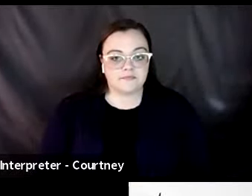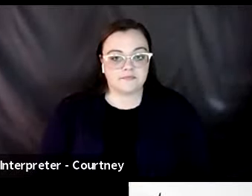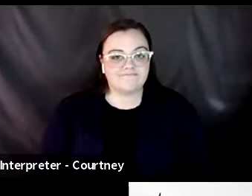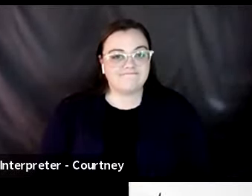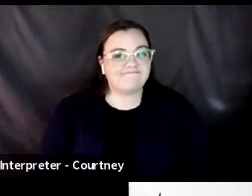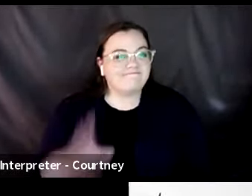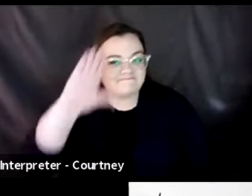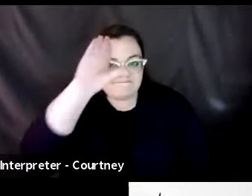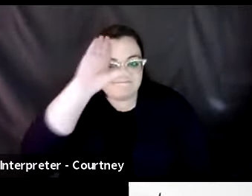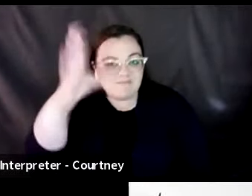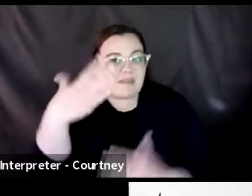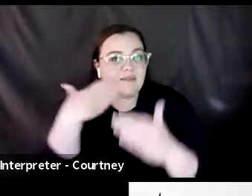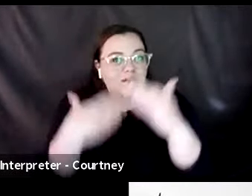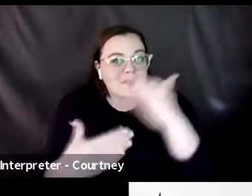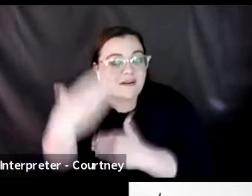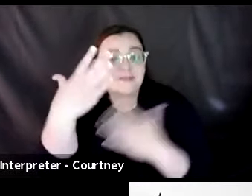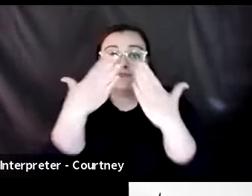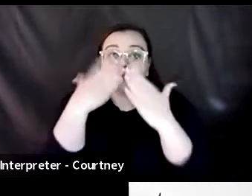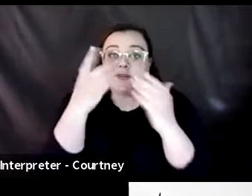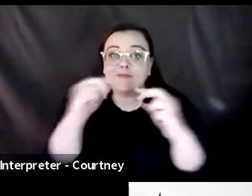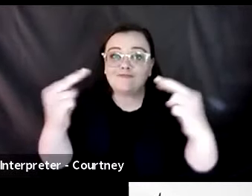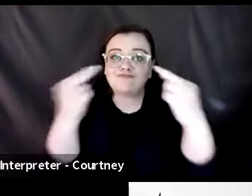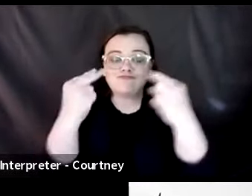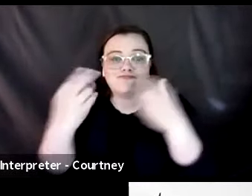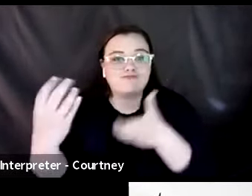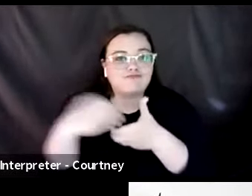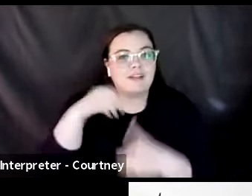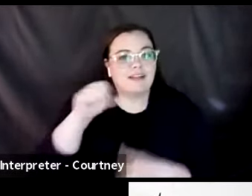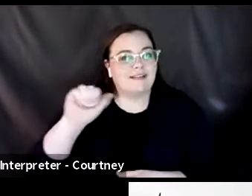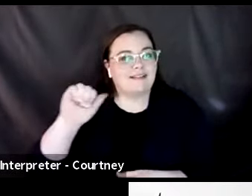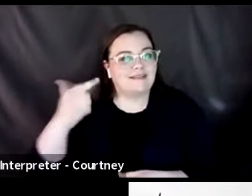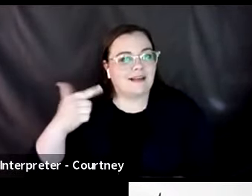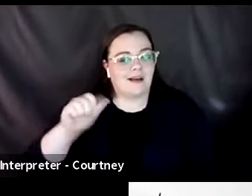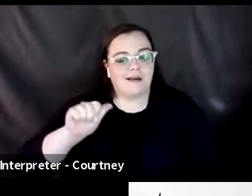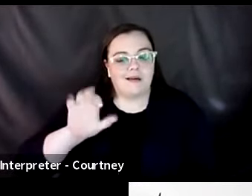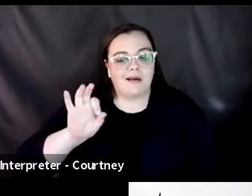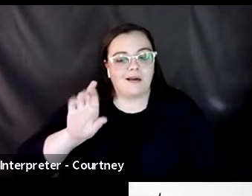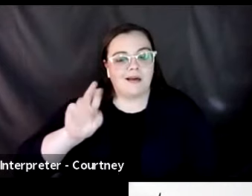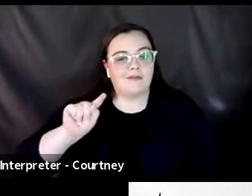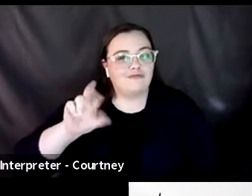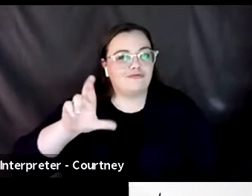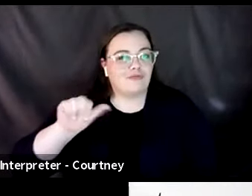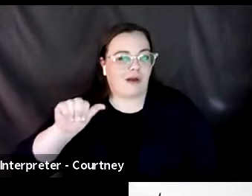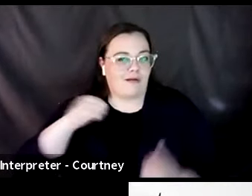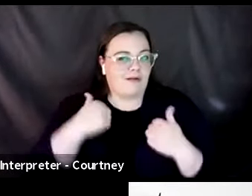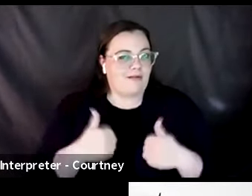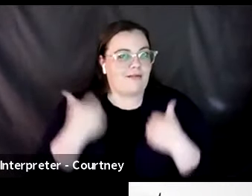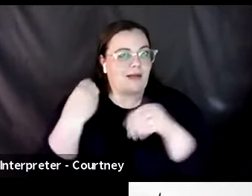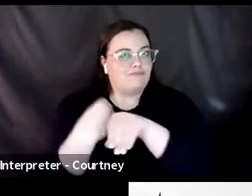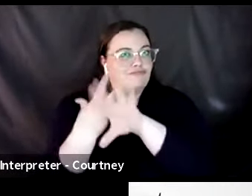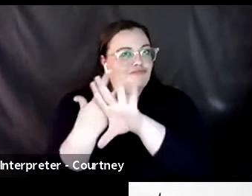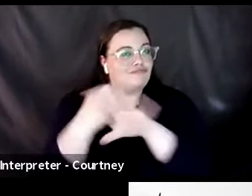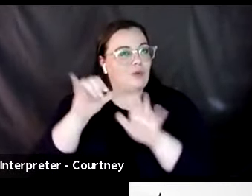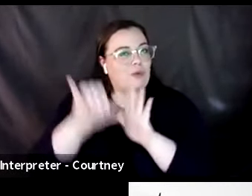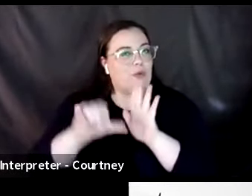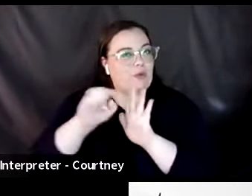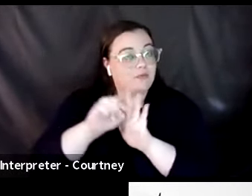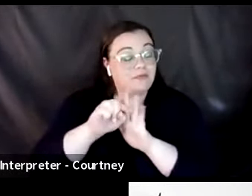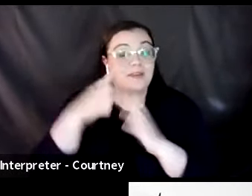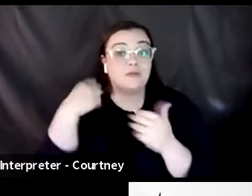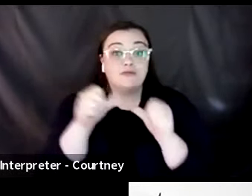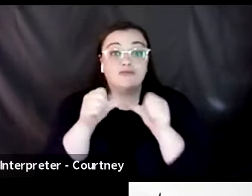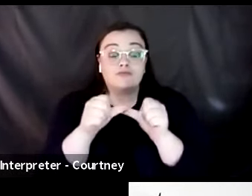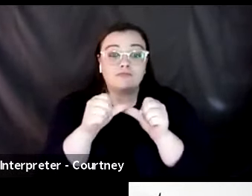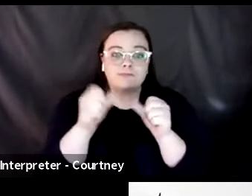Good morning, everyone, and thank you for joining us on this SAG-AFTRA live stream on YouTube. To stay informed about all of our live stream and